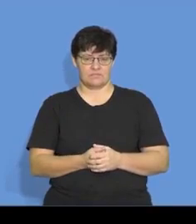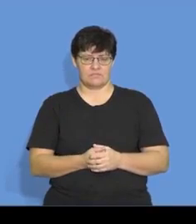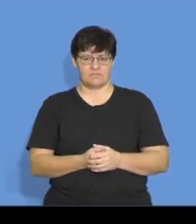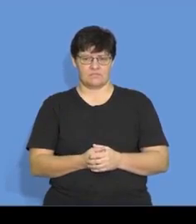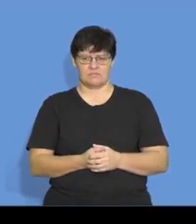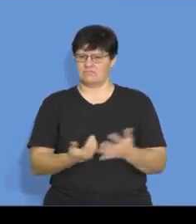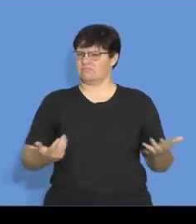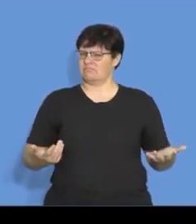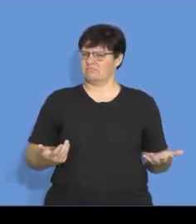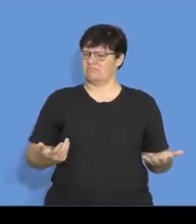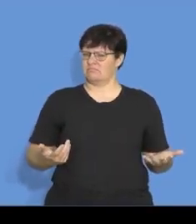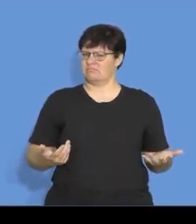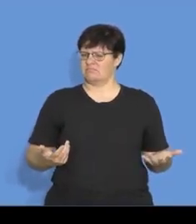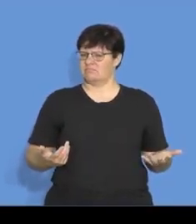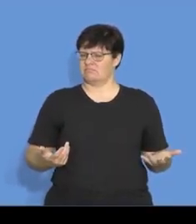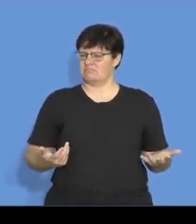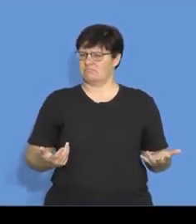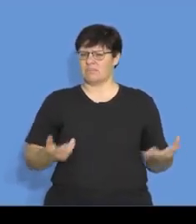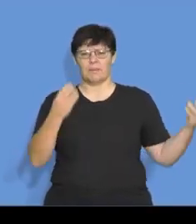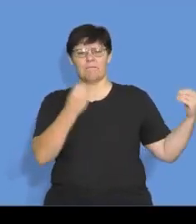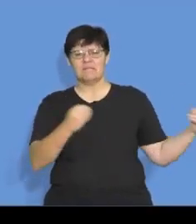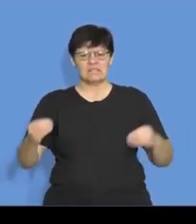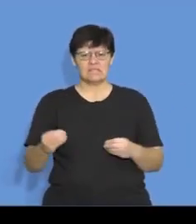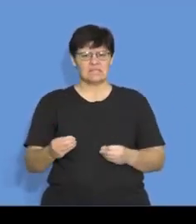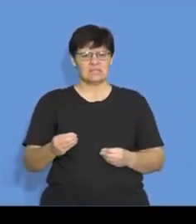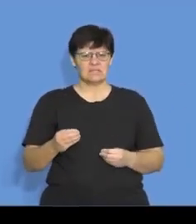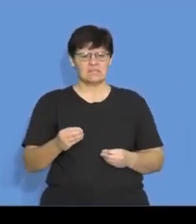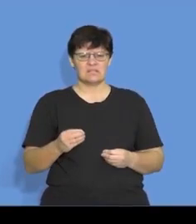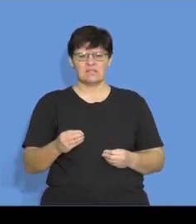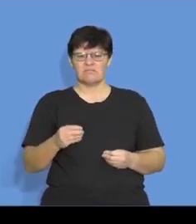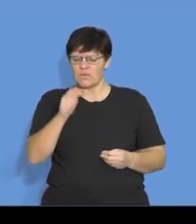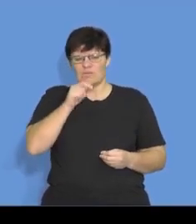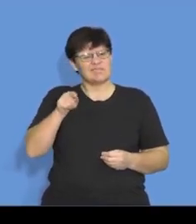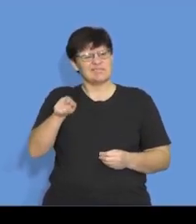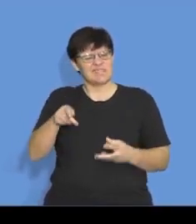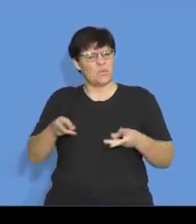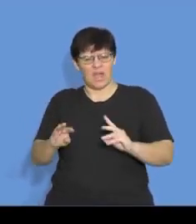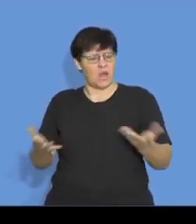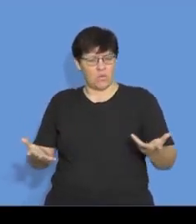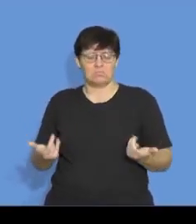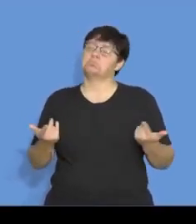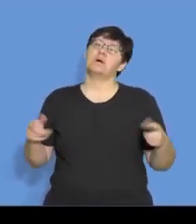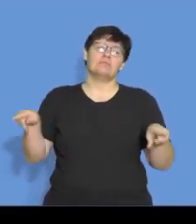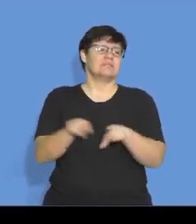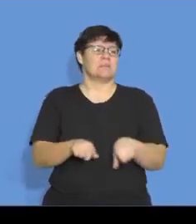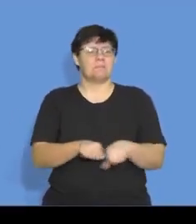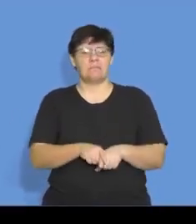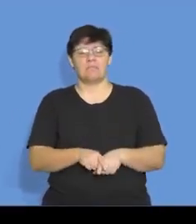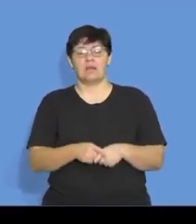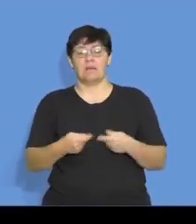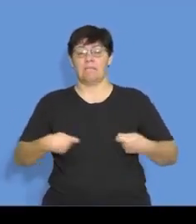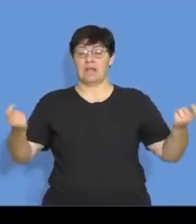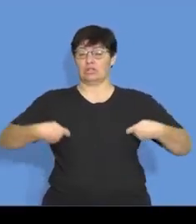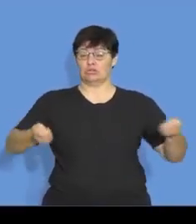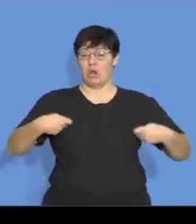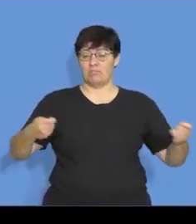What is this? Which businesses use this? Obviously, it's used by businesses like